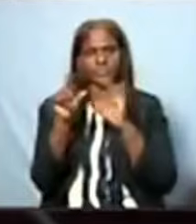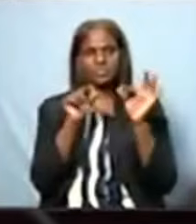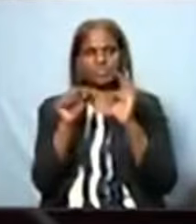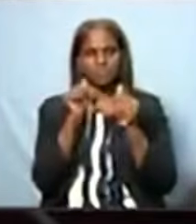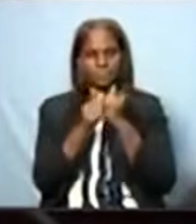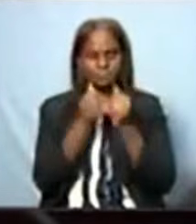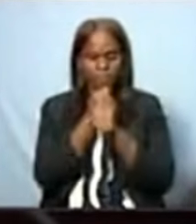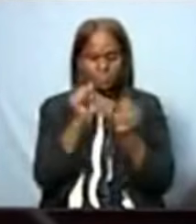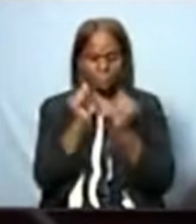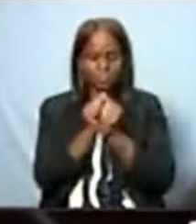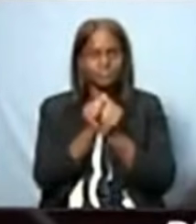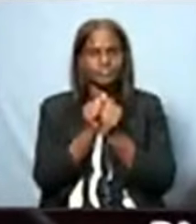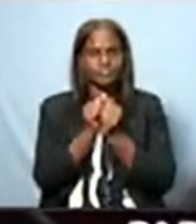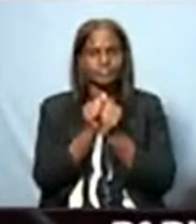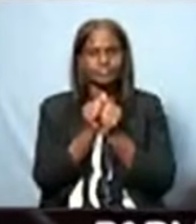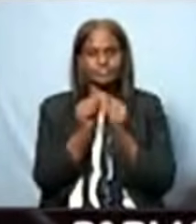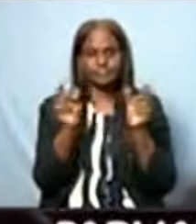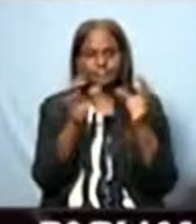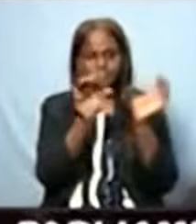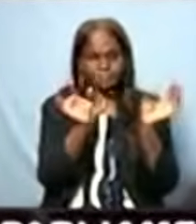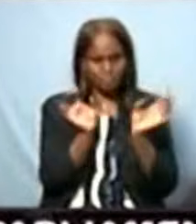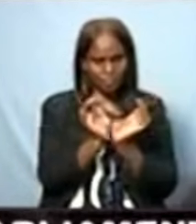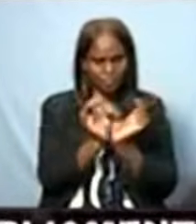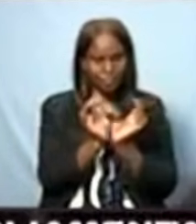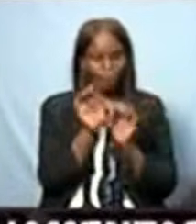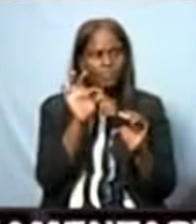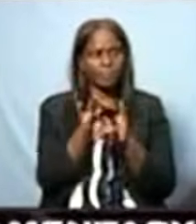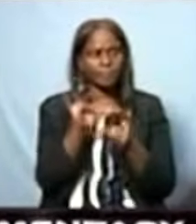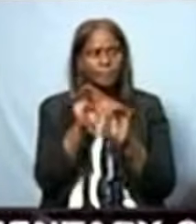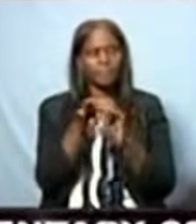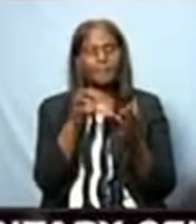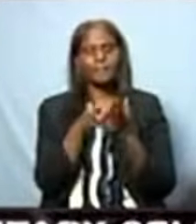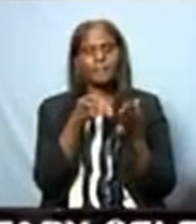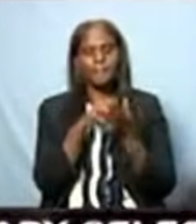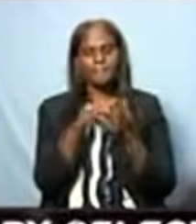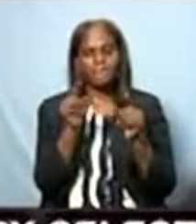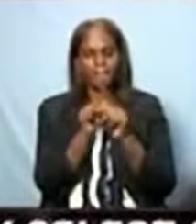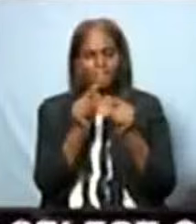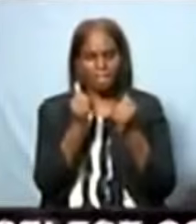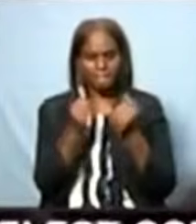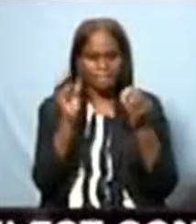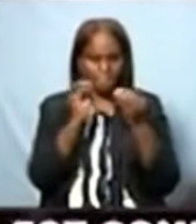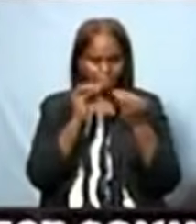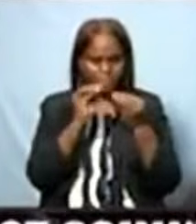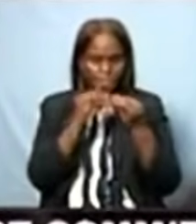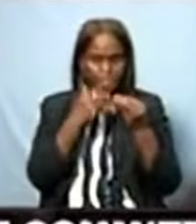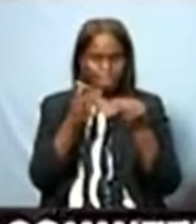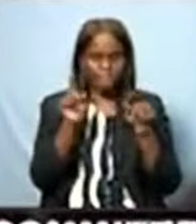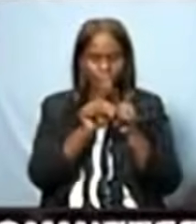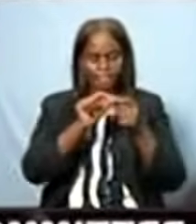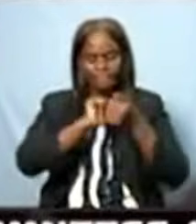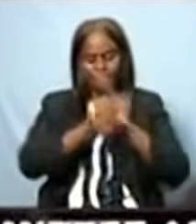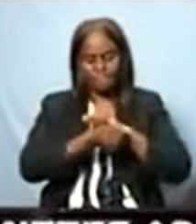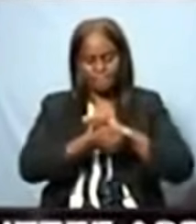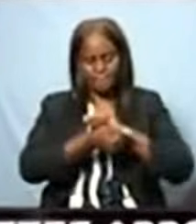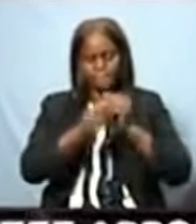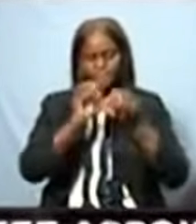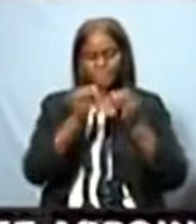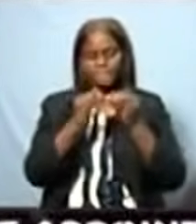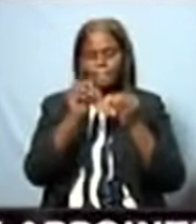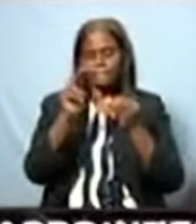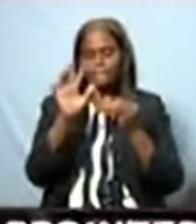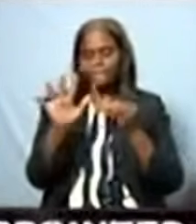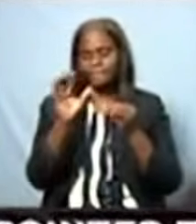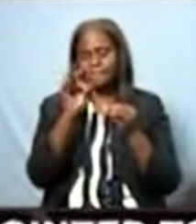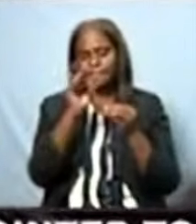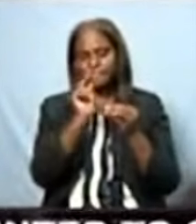which deals with mainly of constitutional election matters. And further, Article number 25